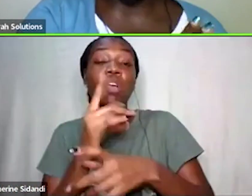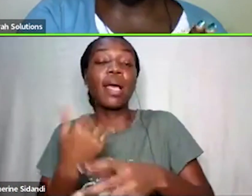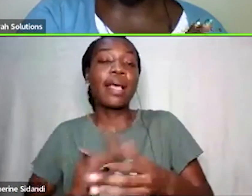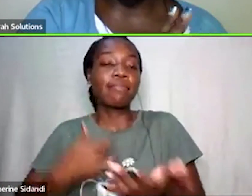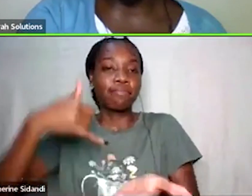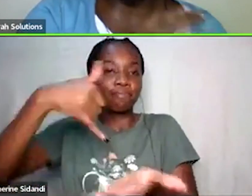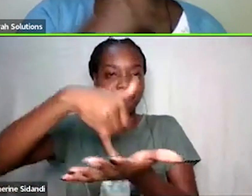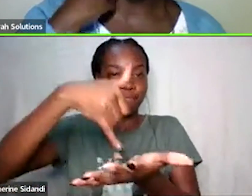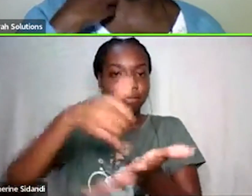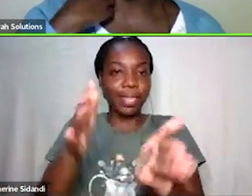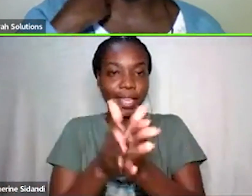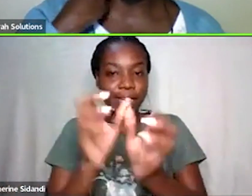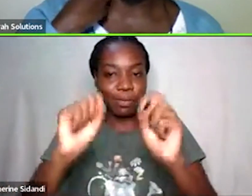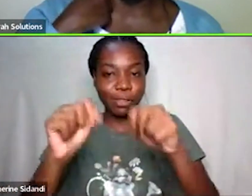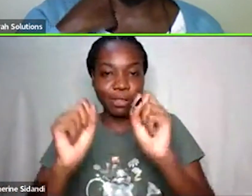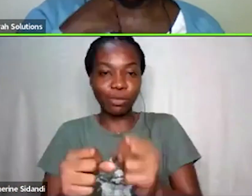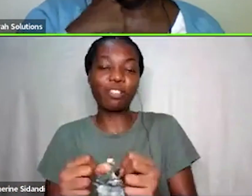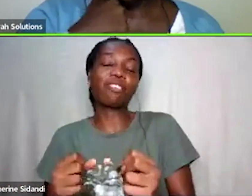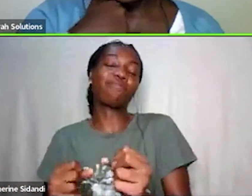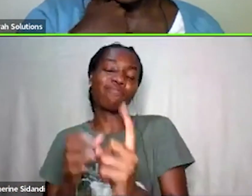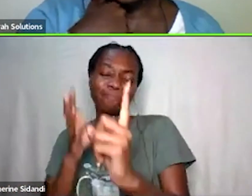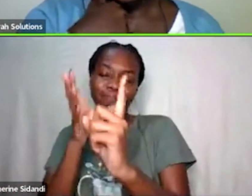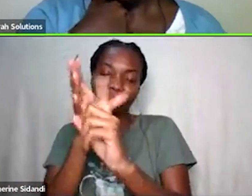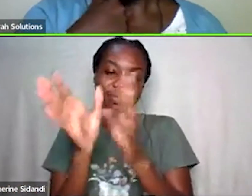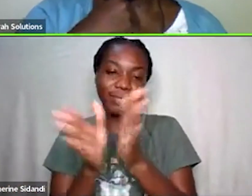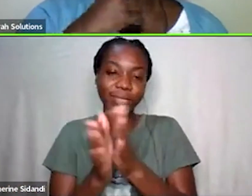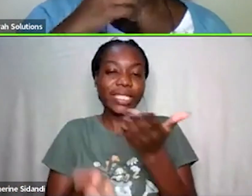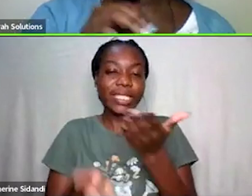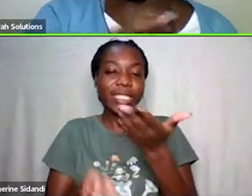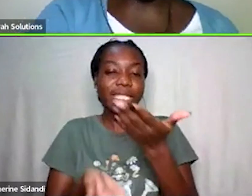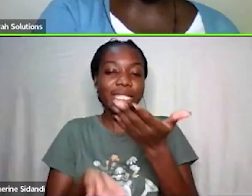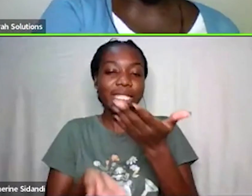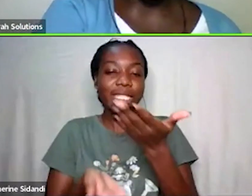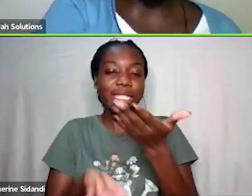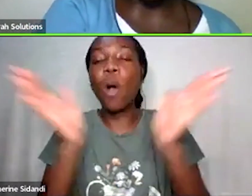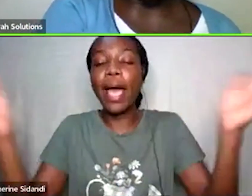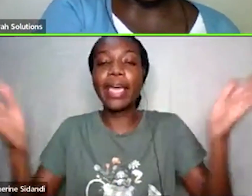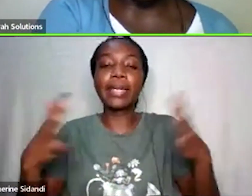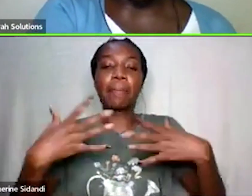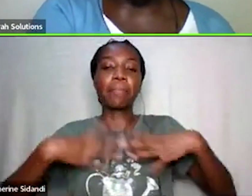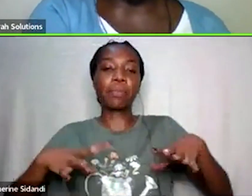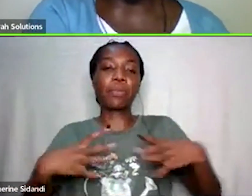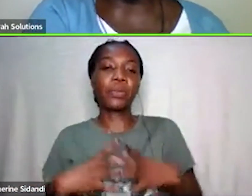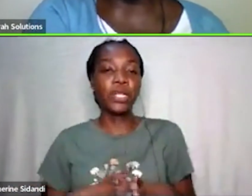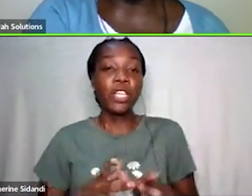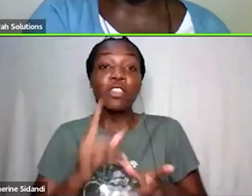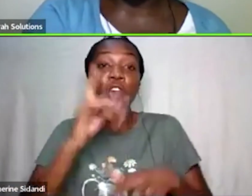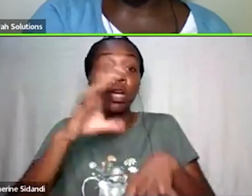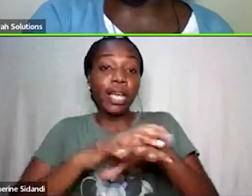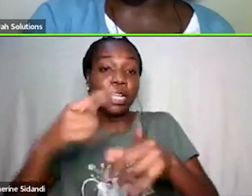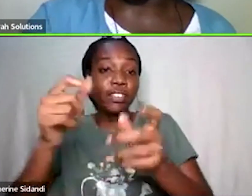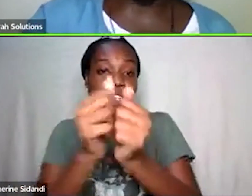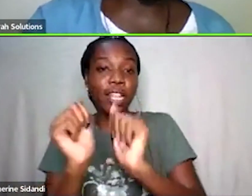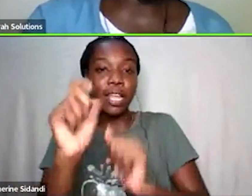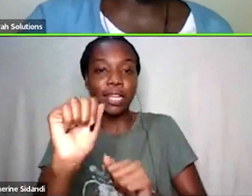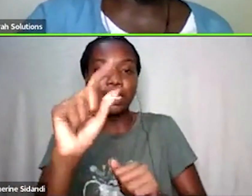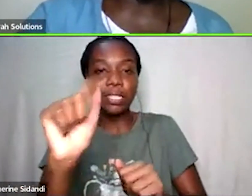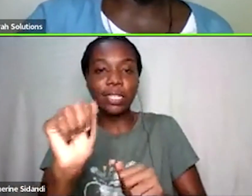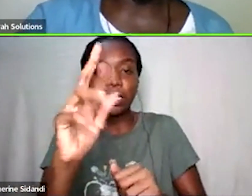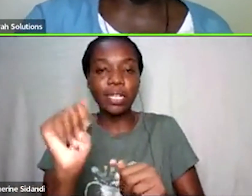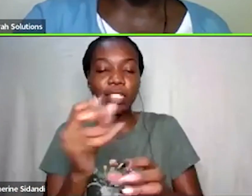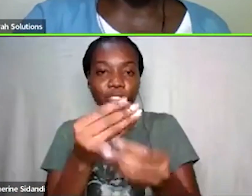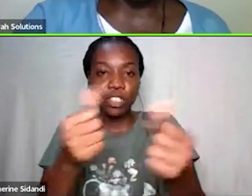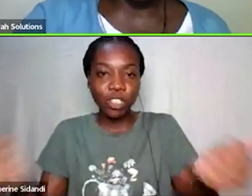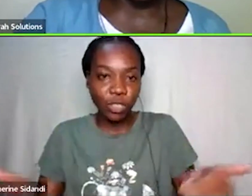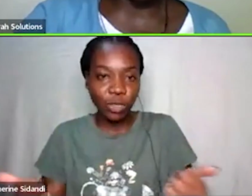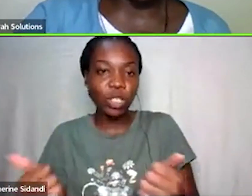can get to reach to a wider audience. So Get It Right with Atara Solutions is a webinar series that seeks to